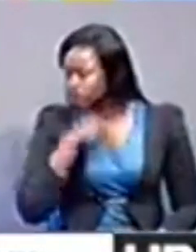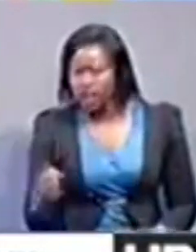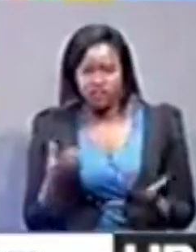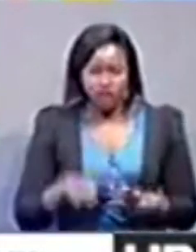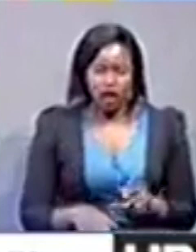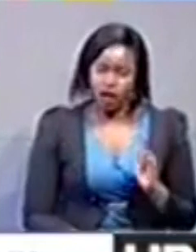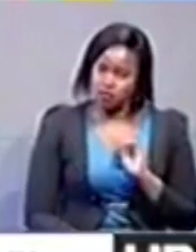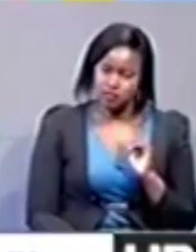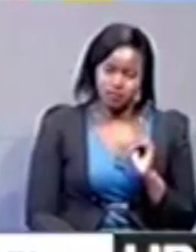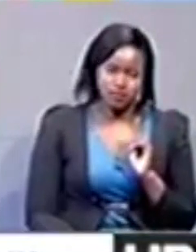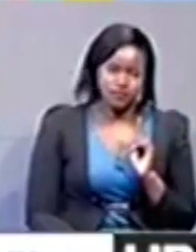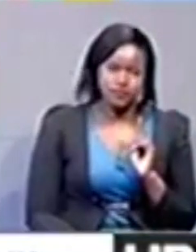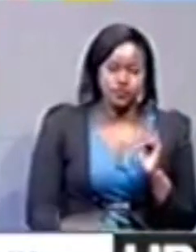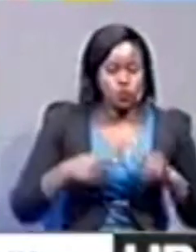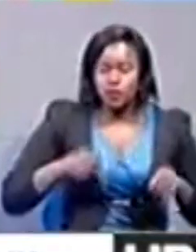We cannot say